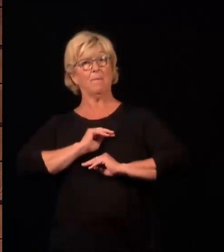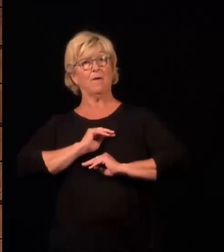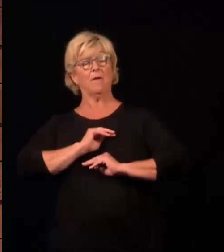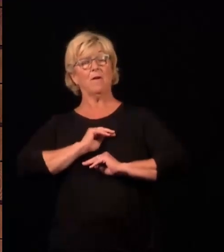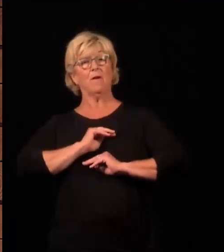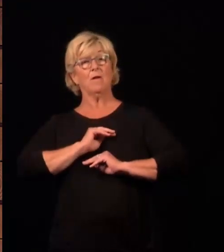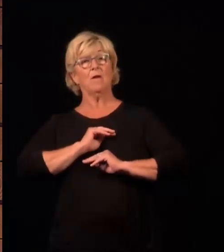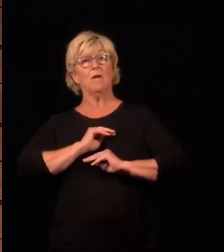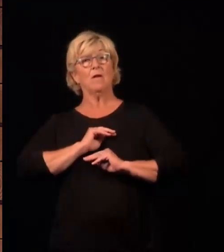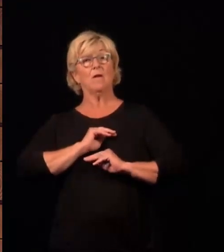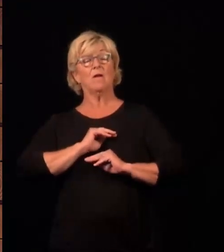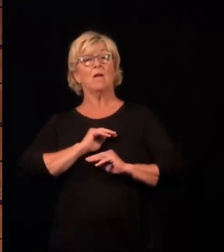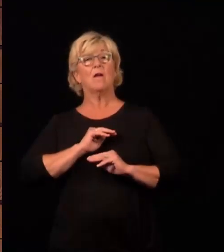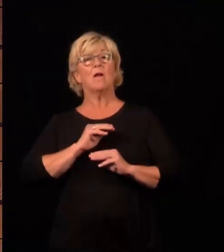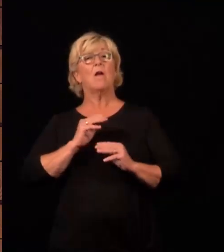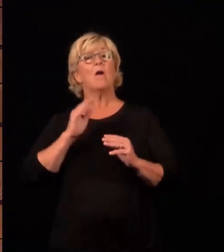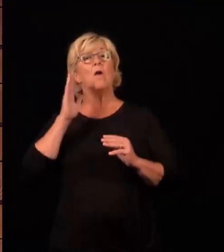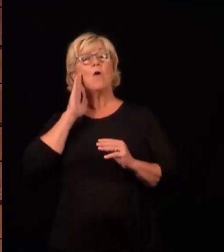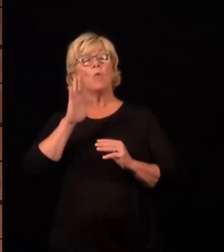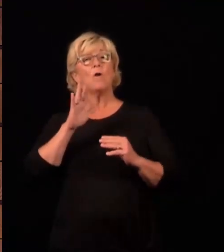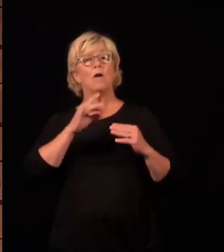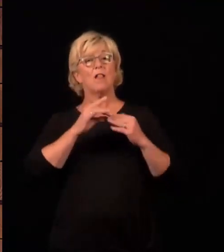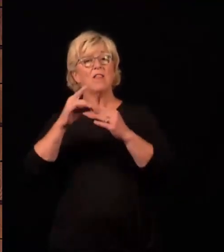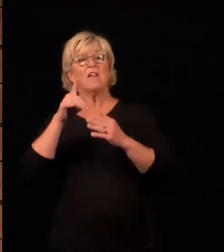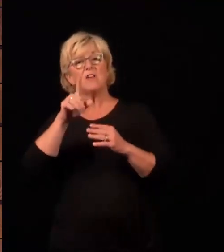you off the consumption bandwagon.